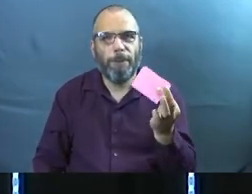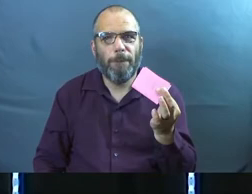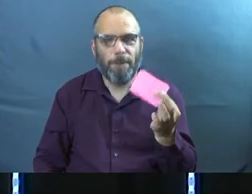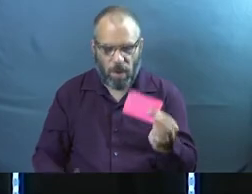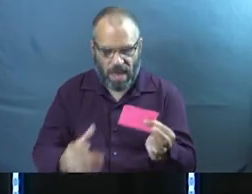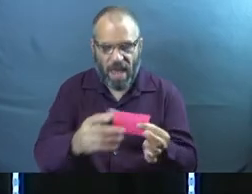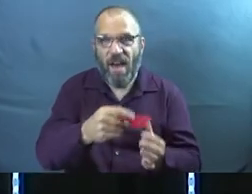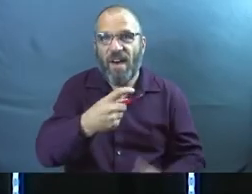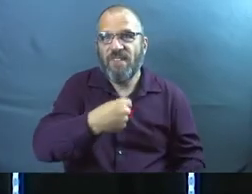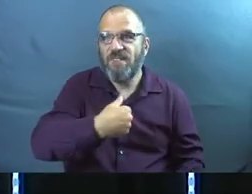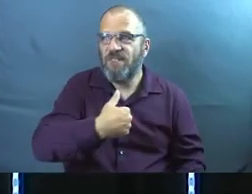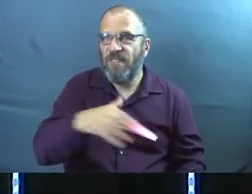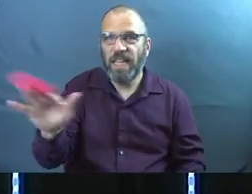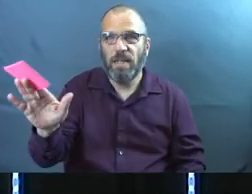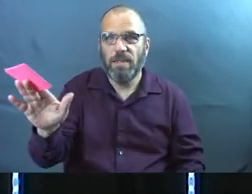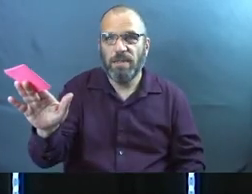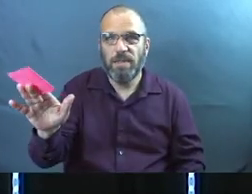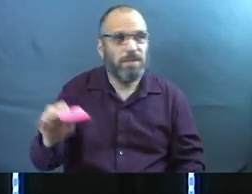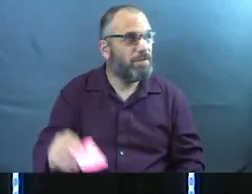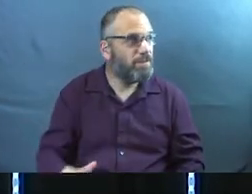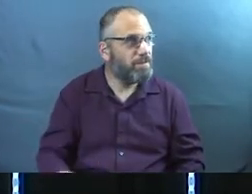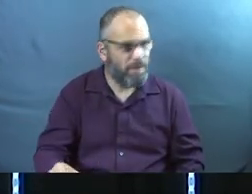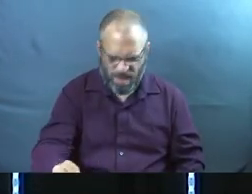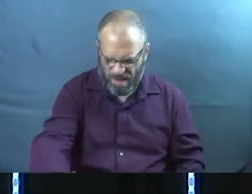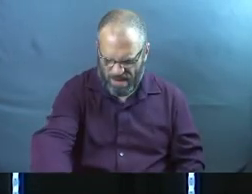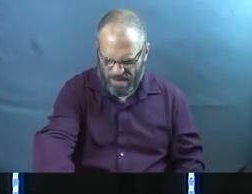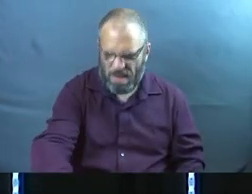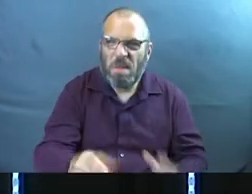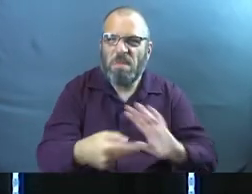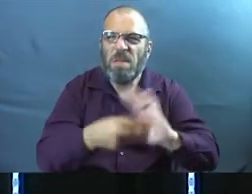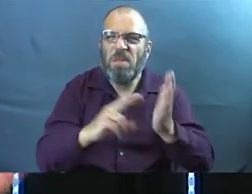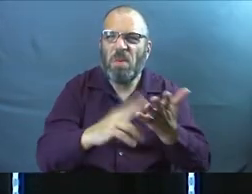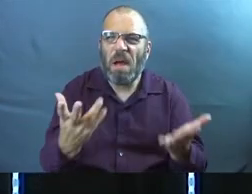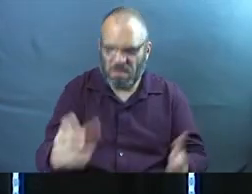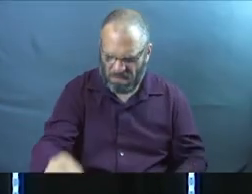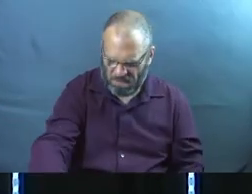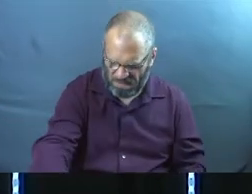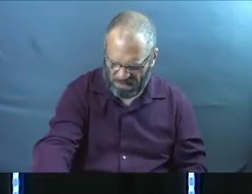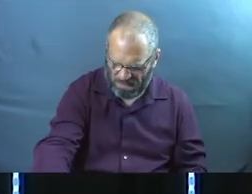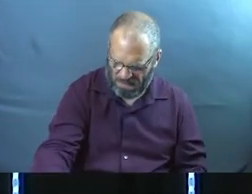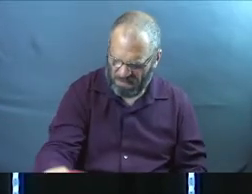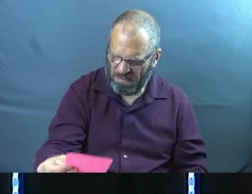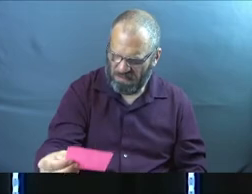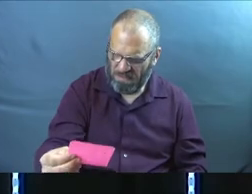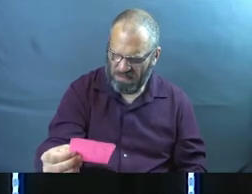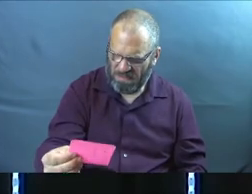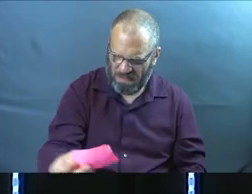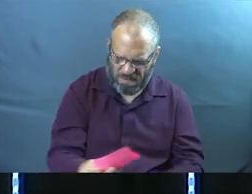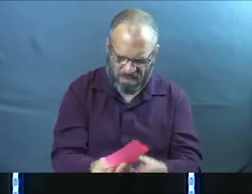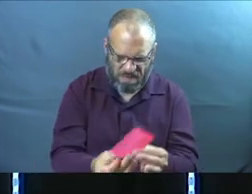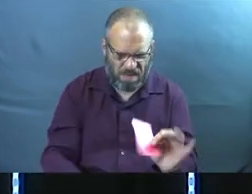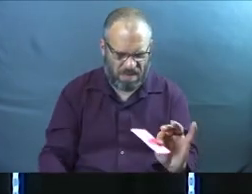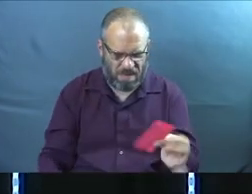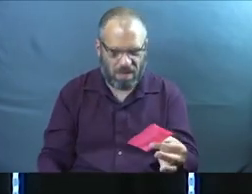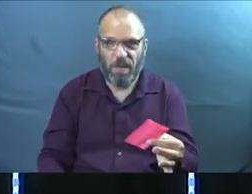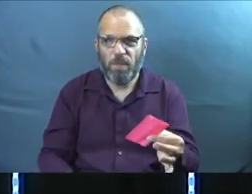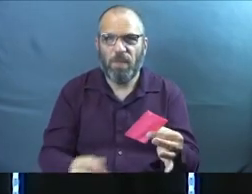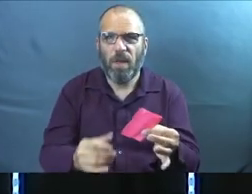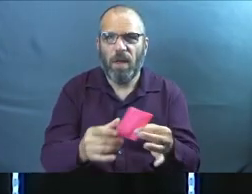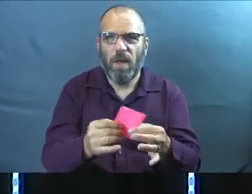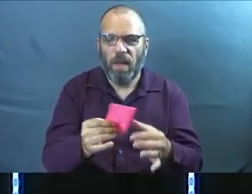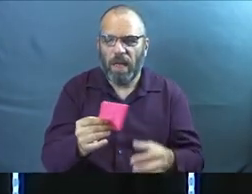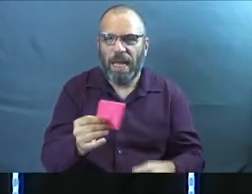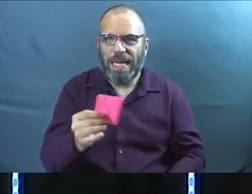He says, fling it. What does that mean? It means you're placing it right